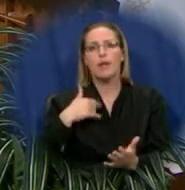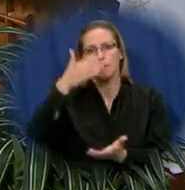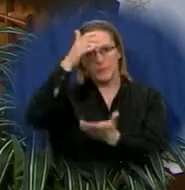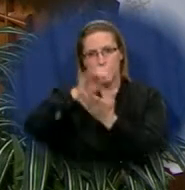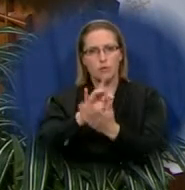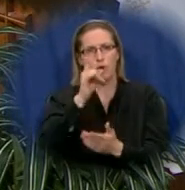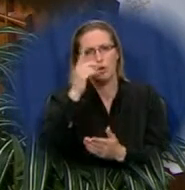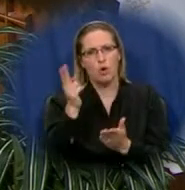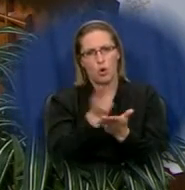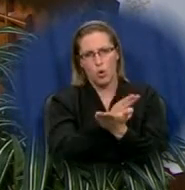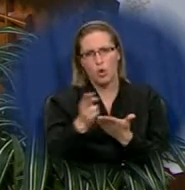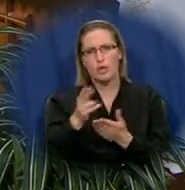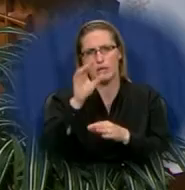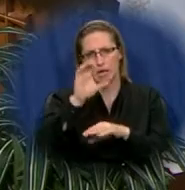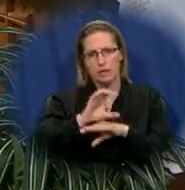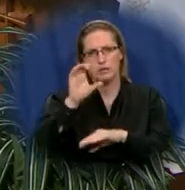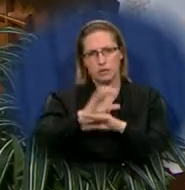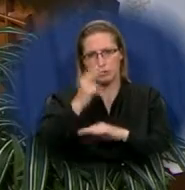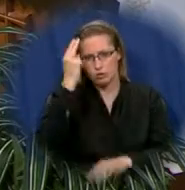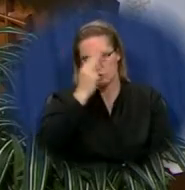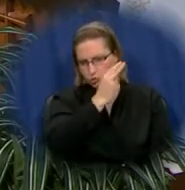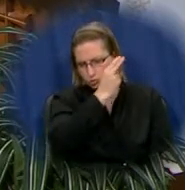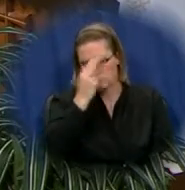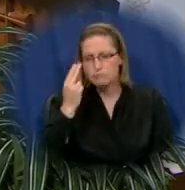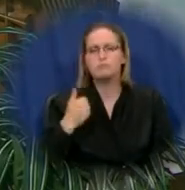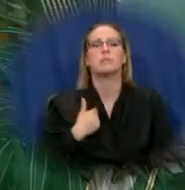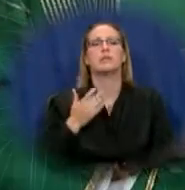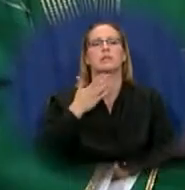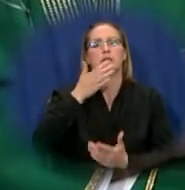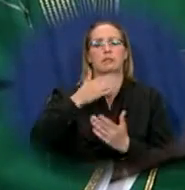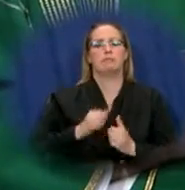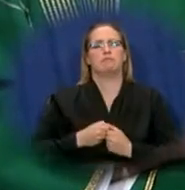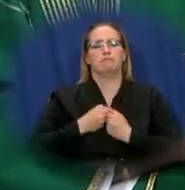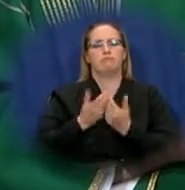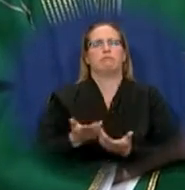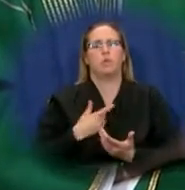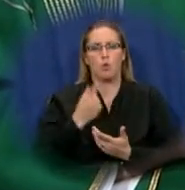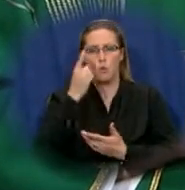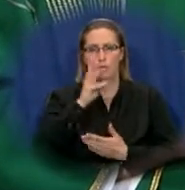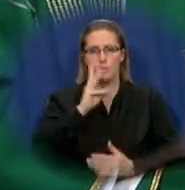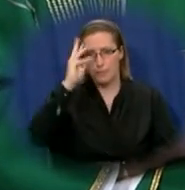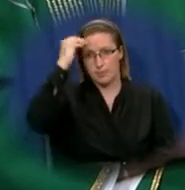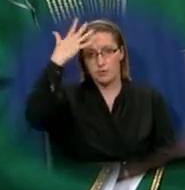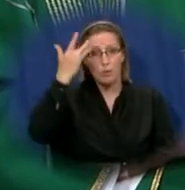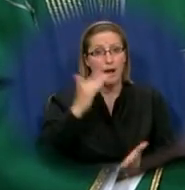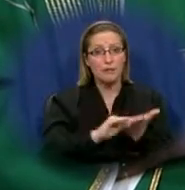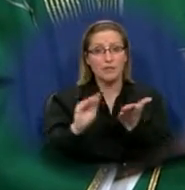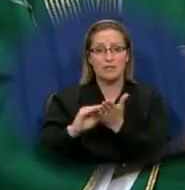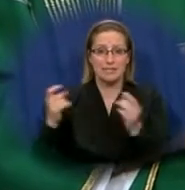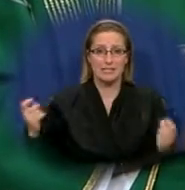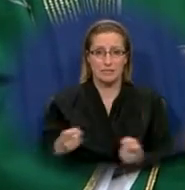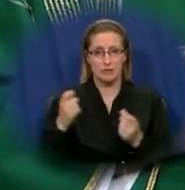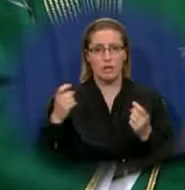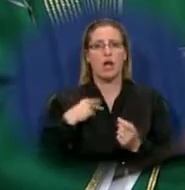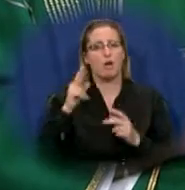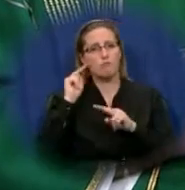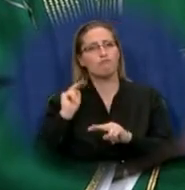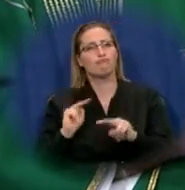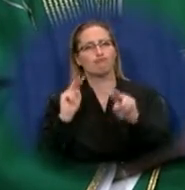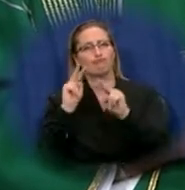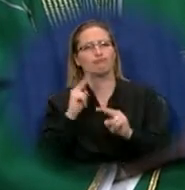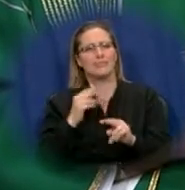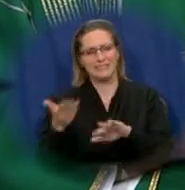I believe in one holy, Catholic, and apostolic church. I confess one baptism for the forgiveness of sins, and I look forward